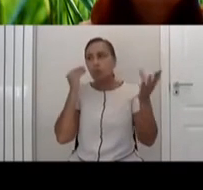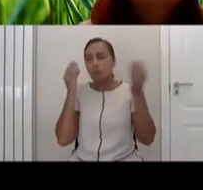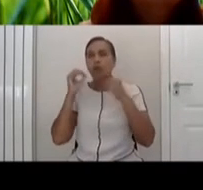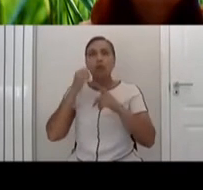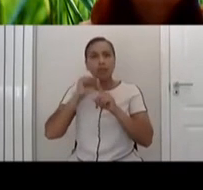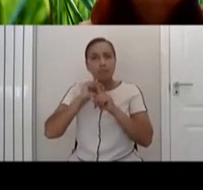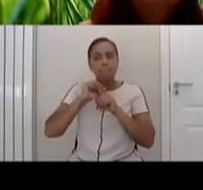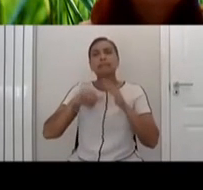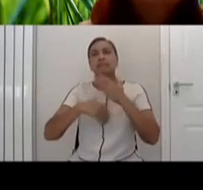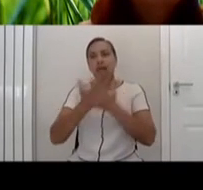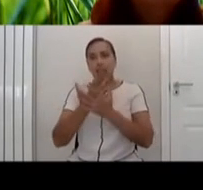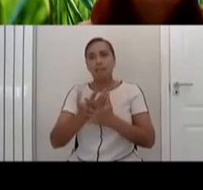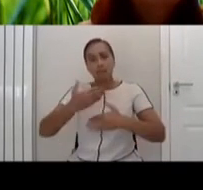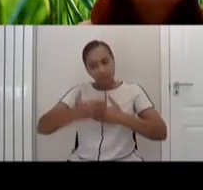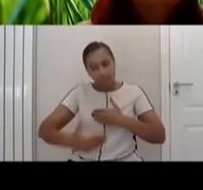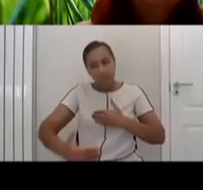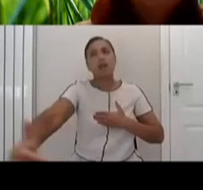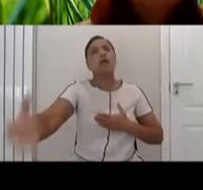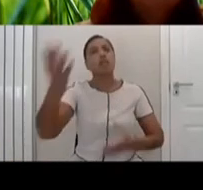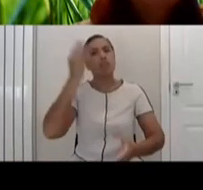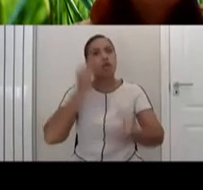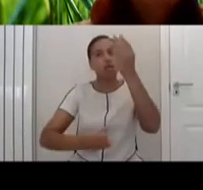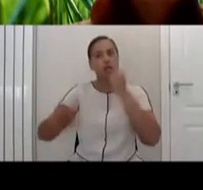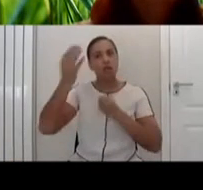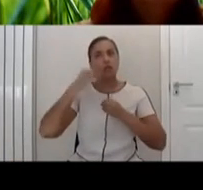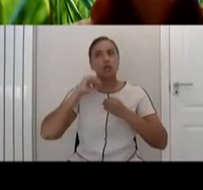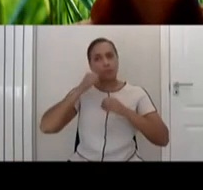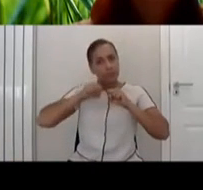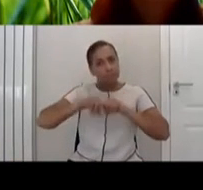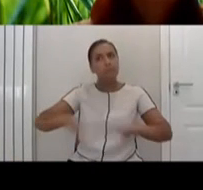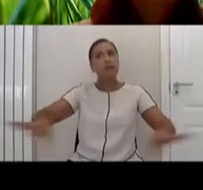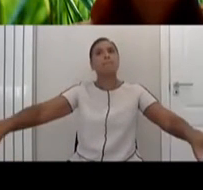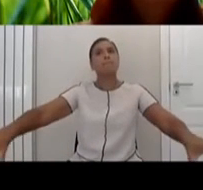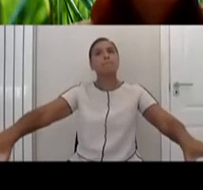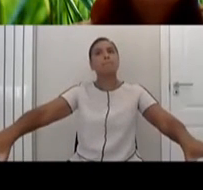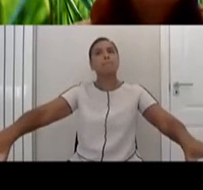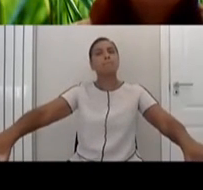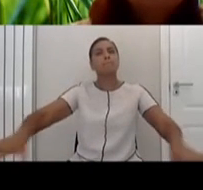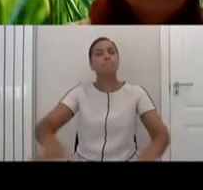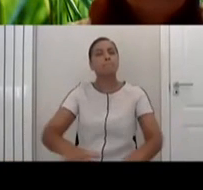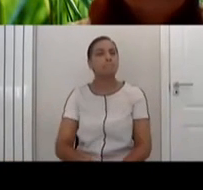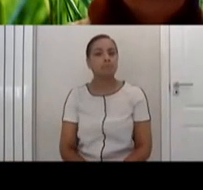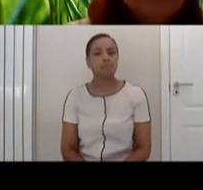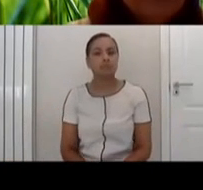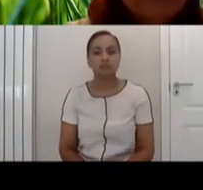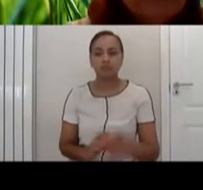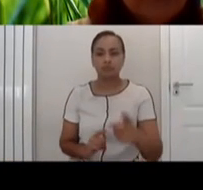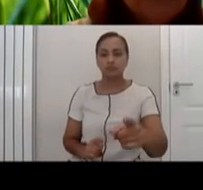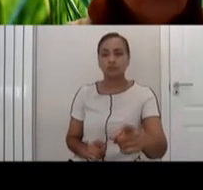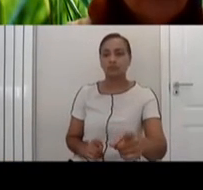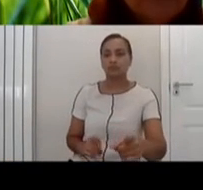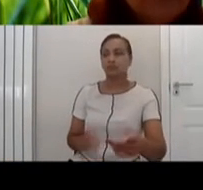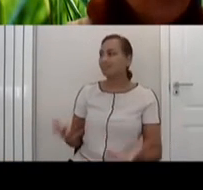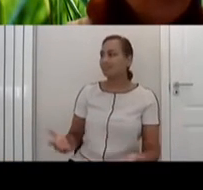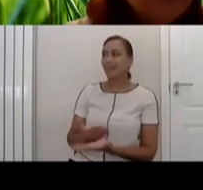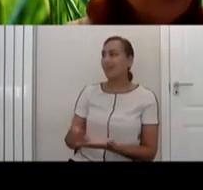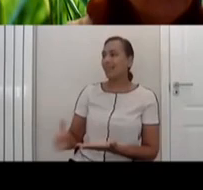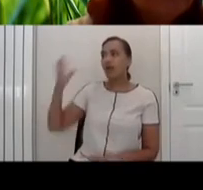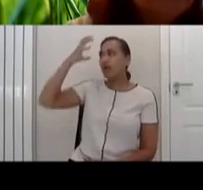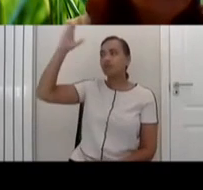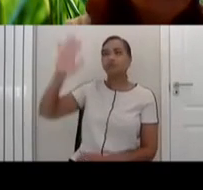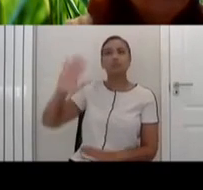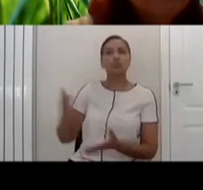the next weeks and months. But so it's not as clear as, you know, I think the government, I think we're probably